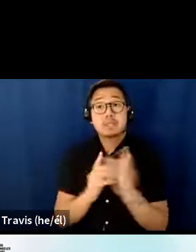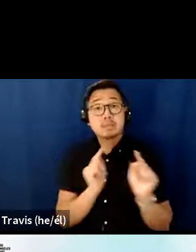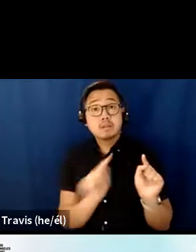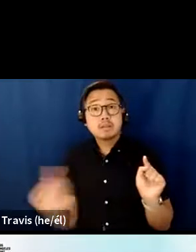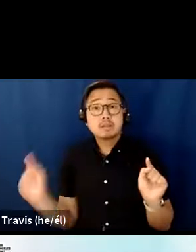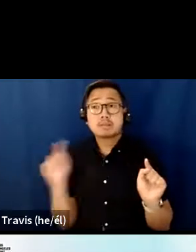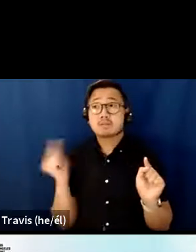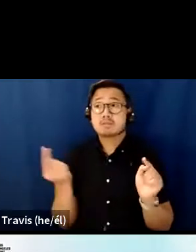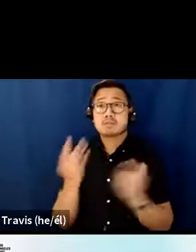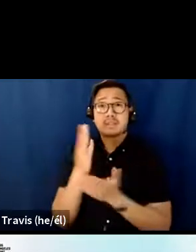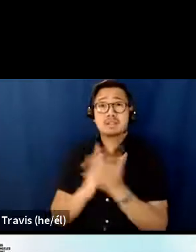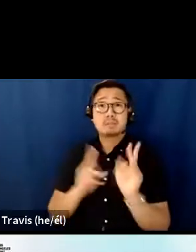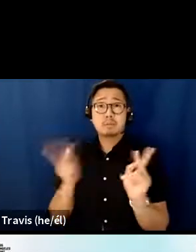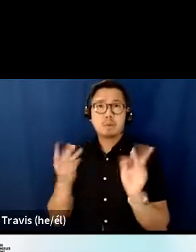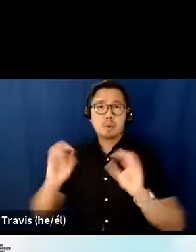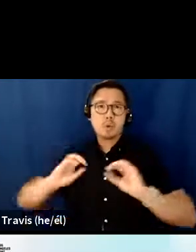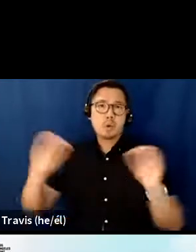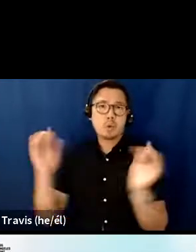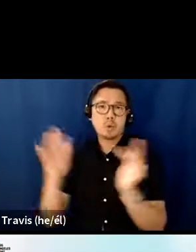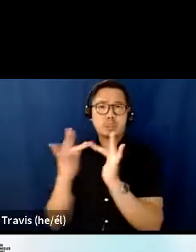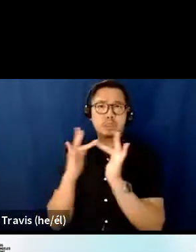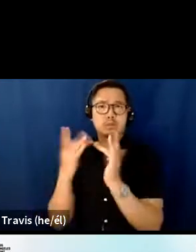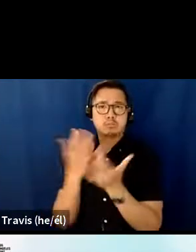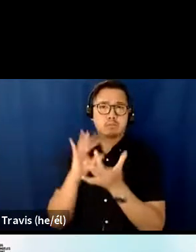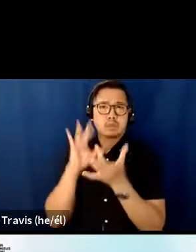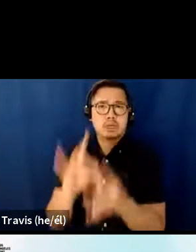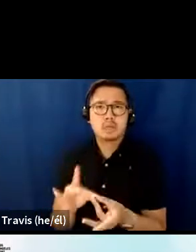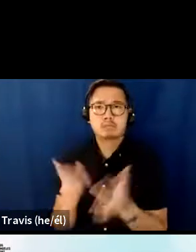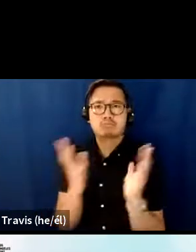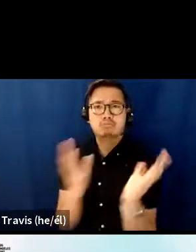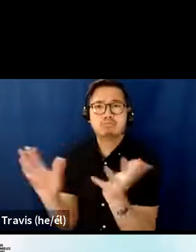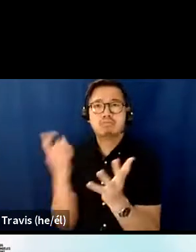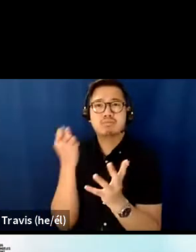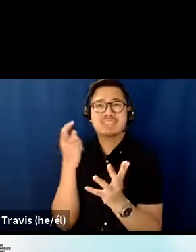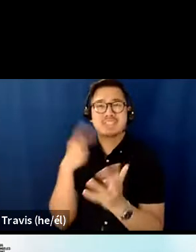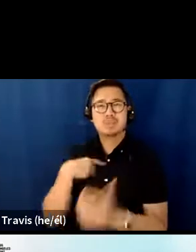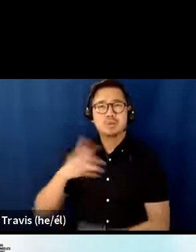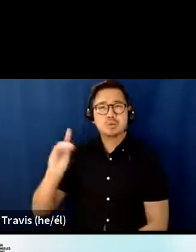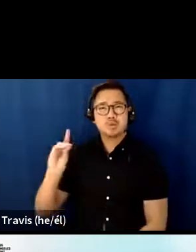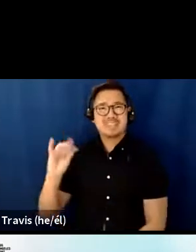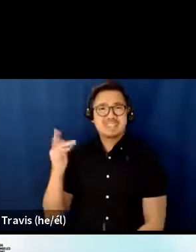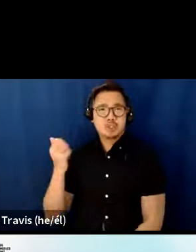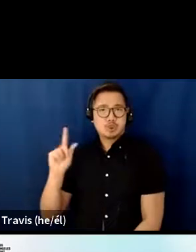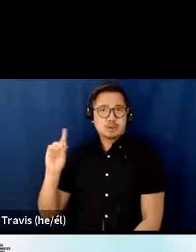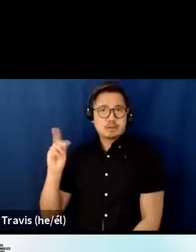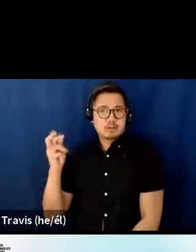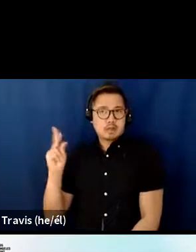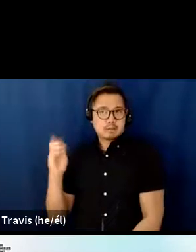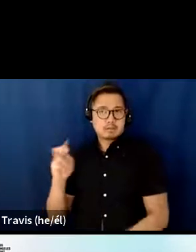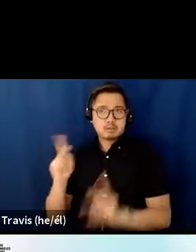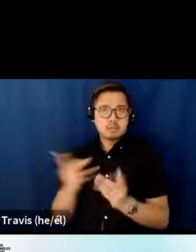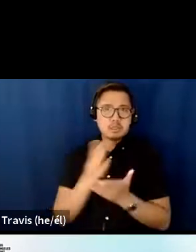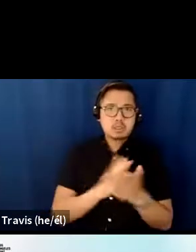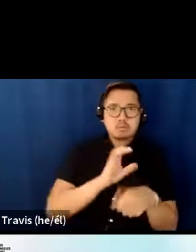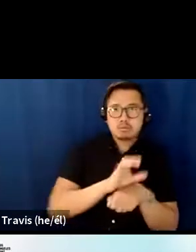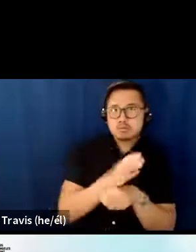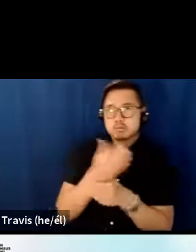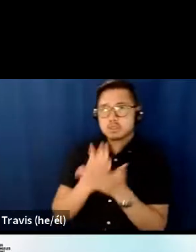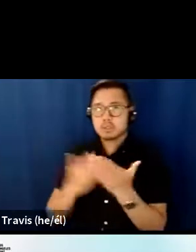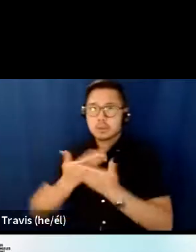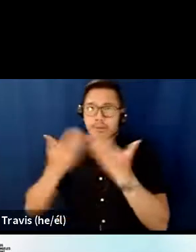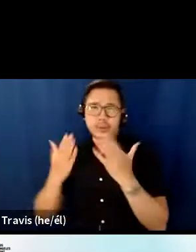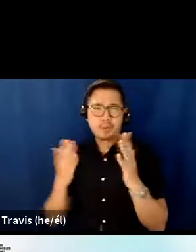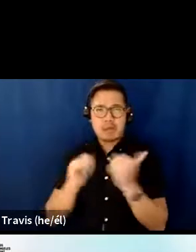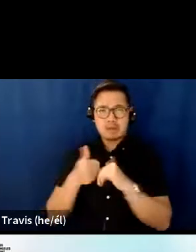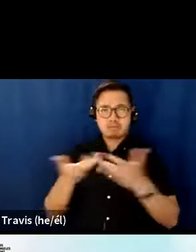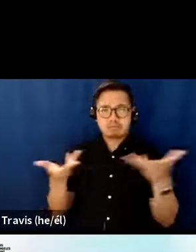data plan to connect with one another. And that's another piece, the digital divide that has deepened. So we have to remember. So we're straddling about